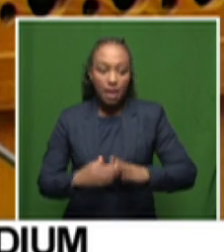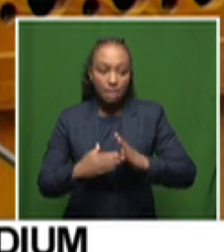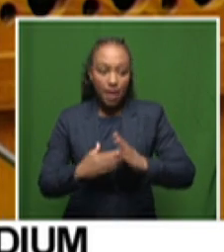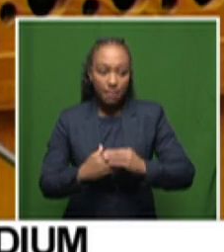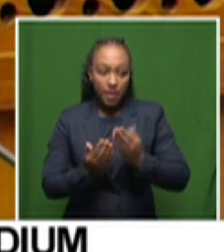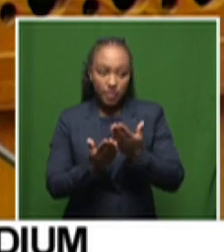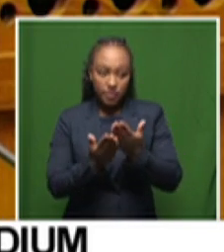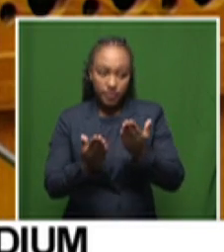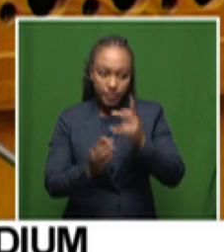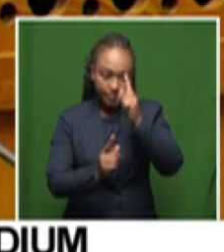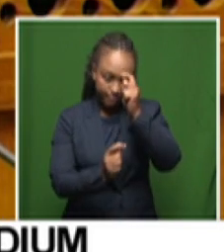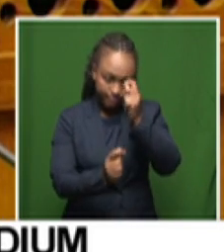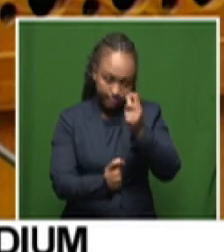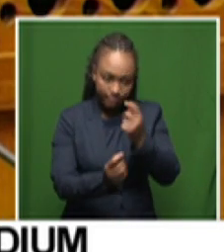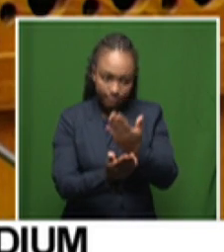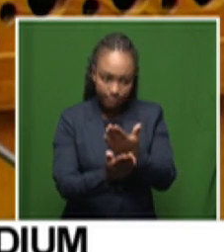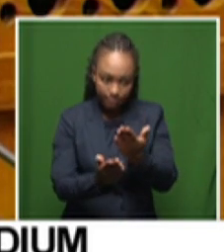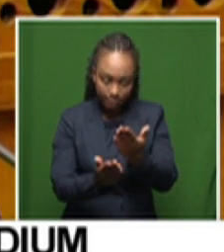26 years ago,